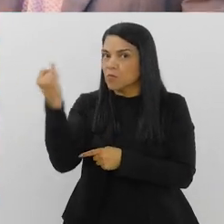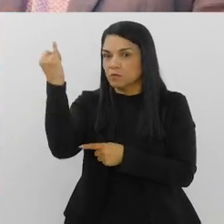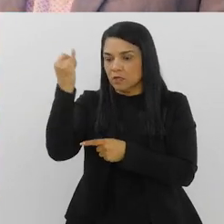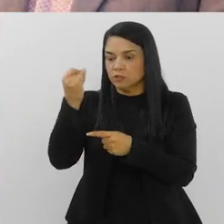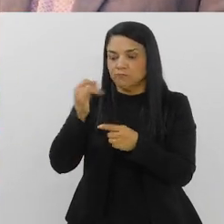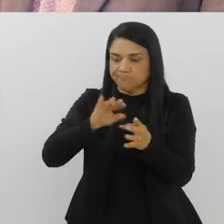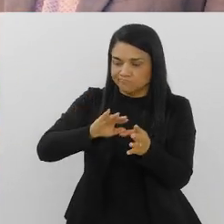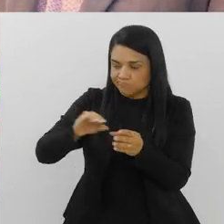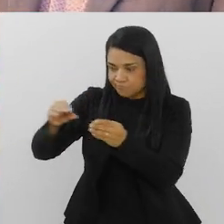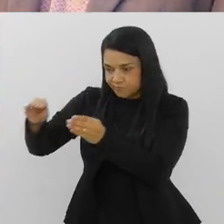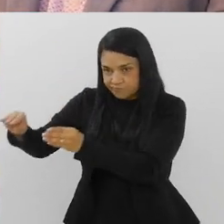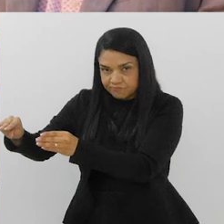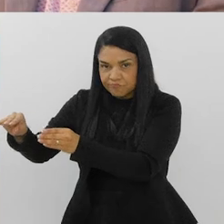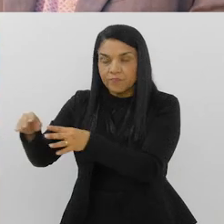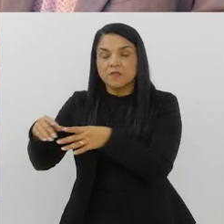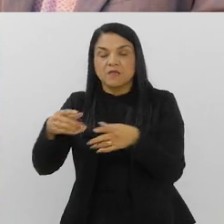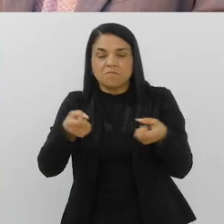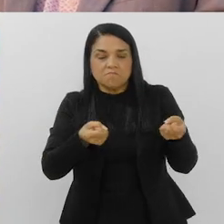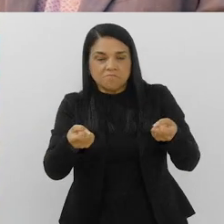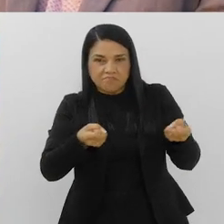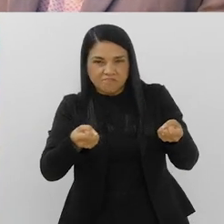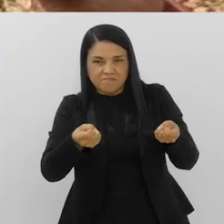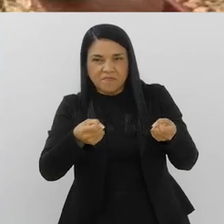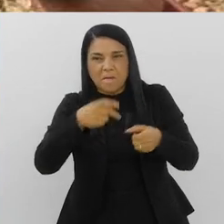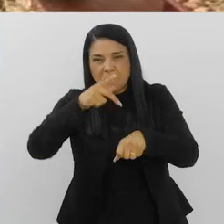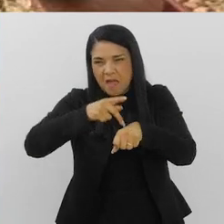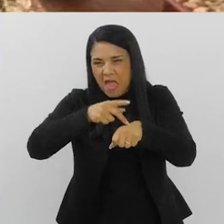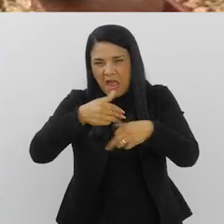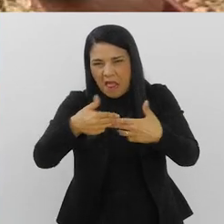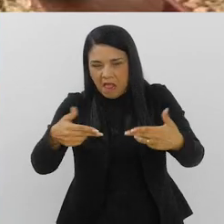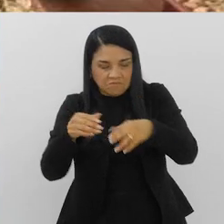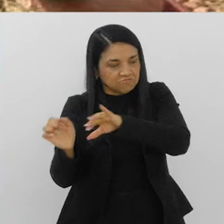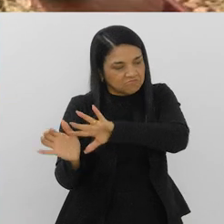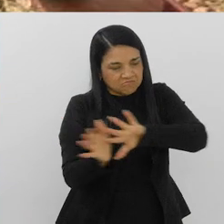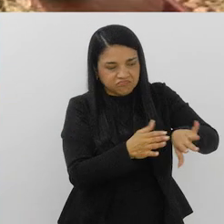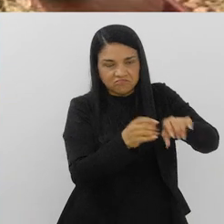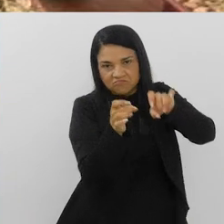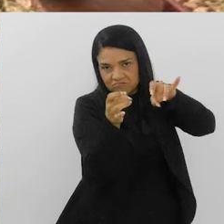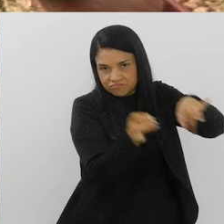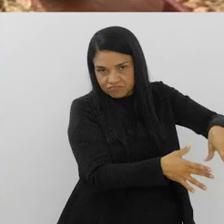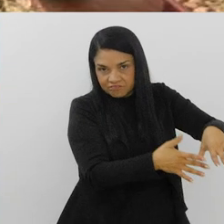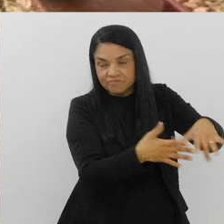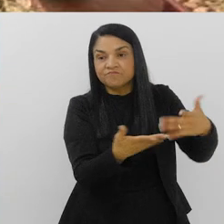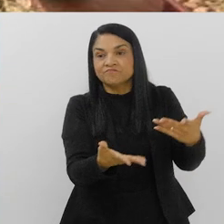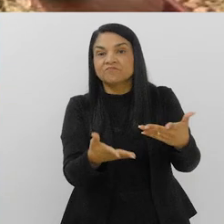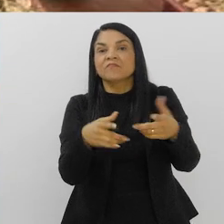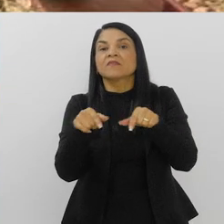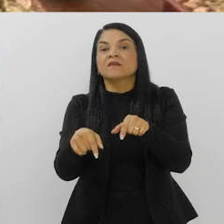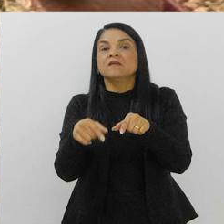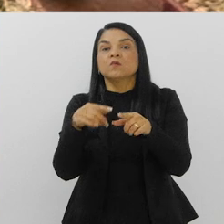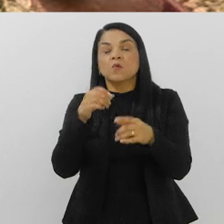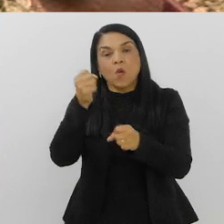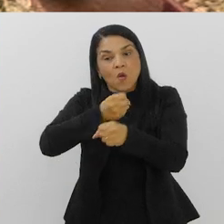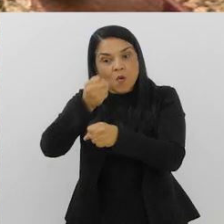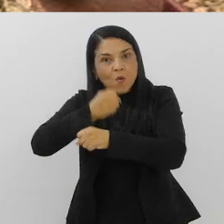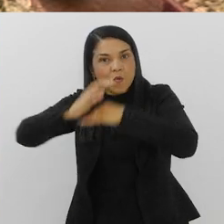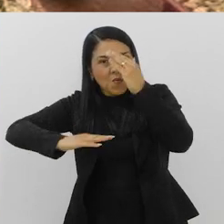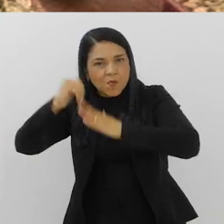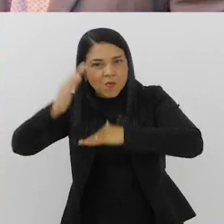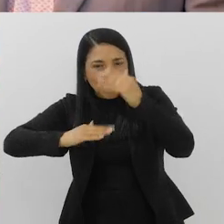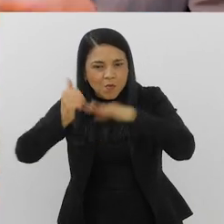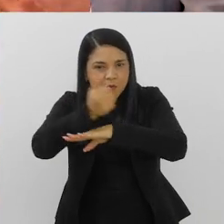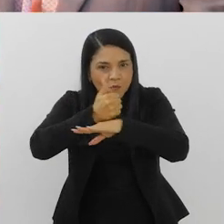leaving the material more significant. And the operators have to have a fine